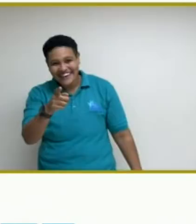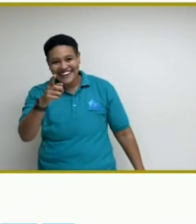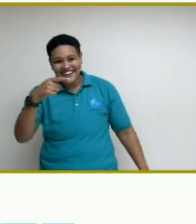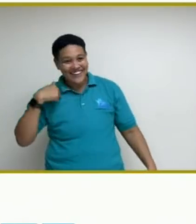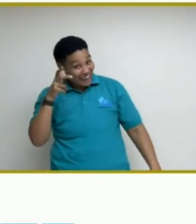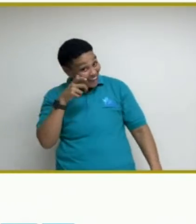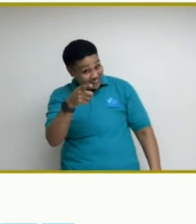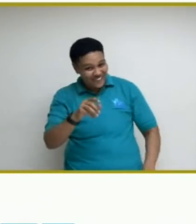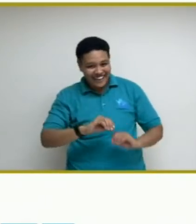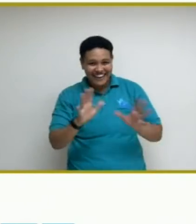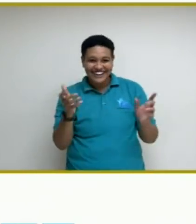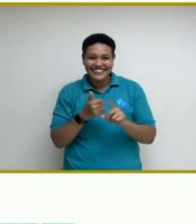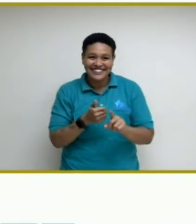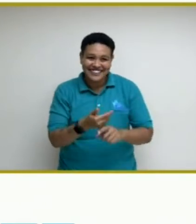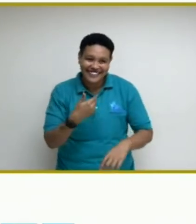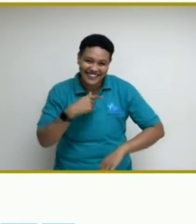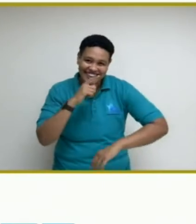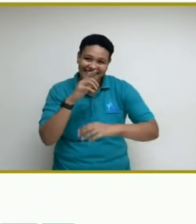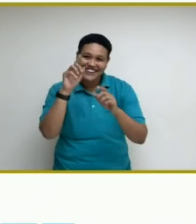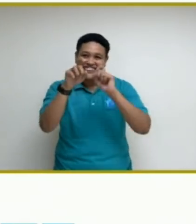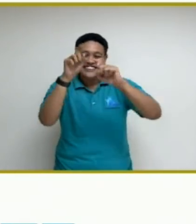a question for the minister.